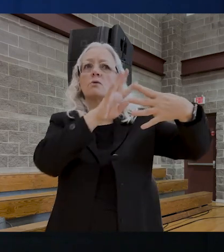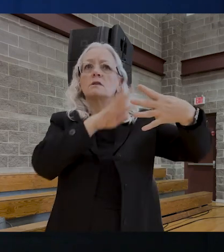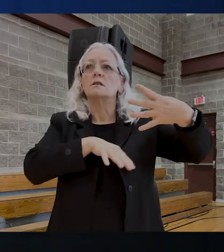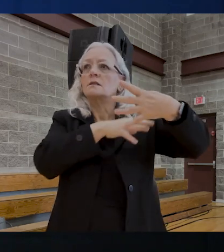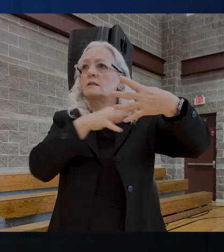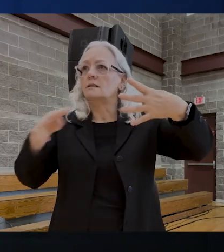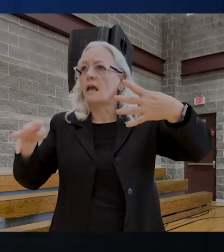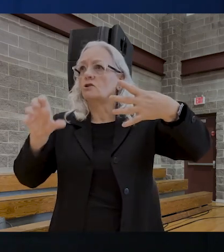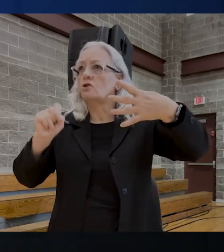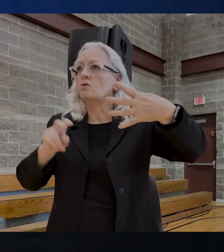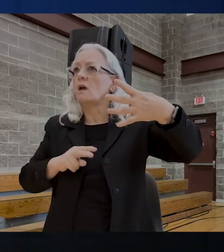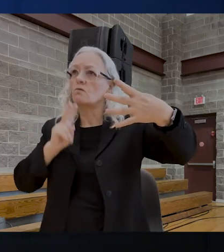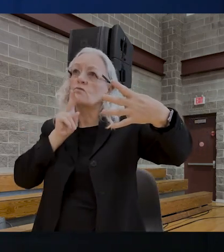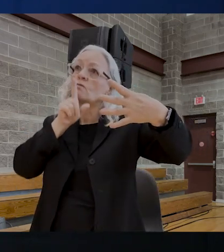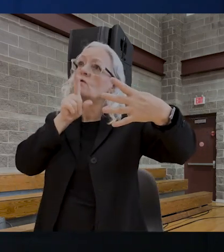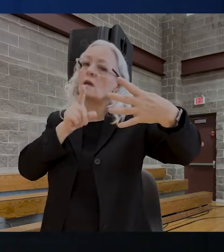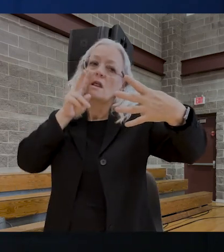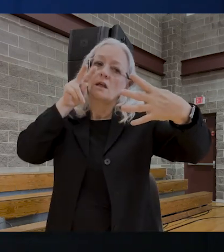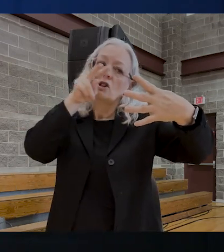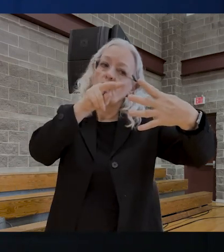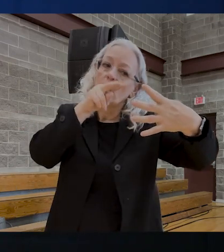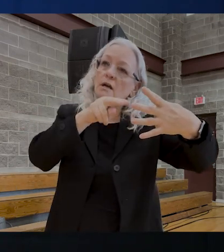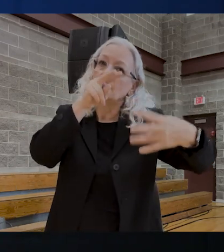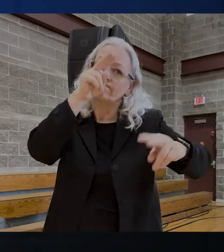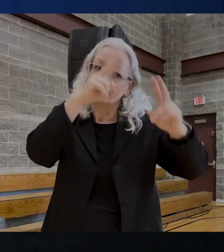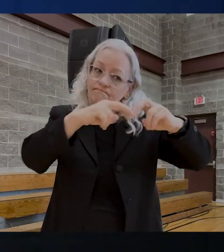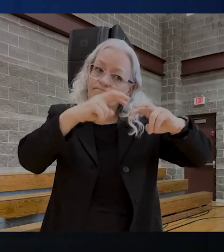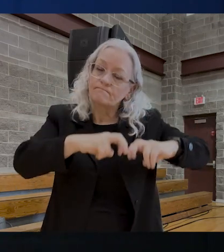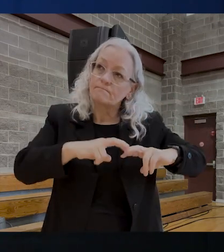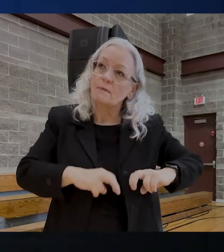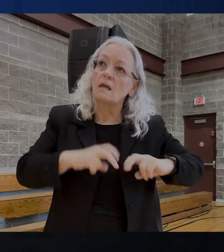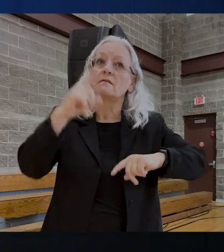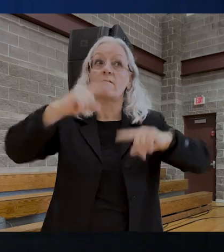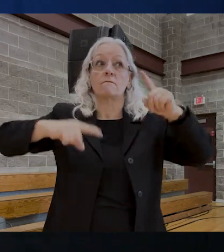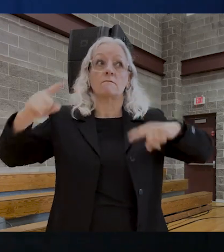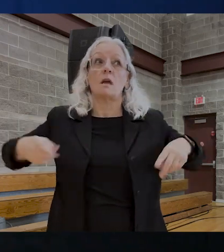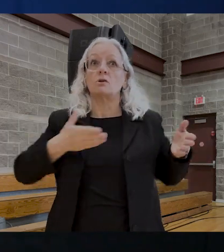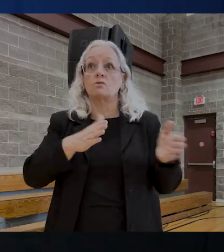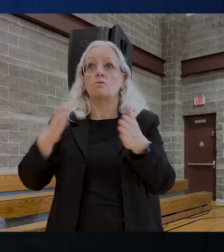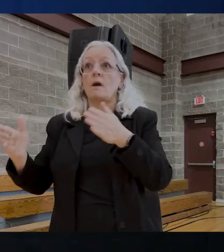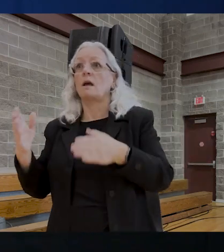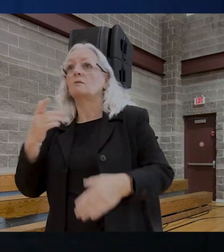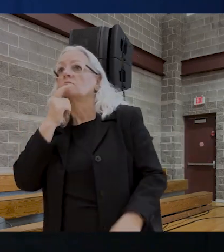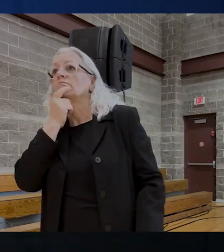deeper dive and look at Kansas City's budget in various ways.